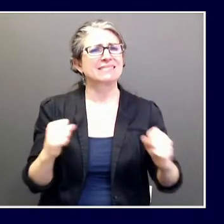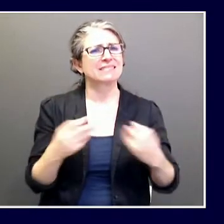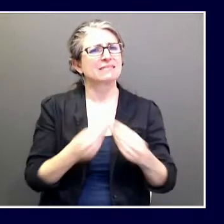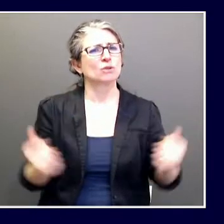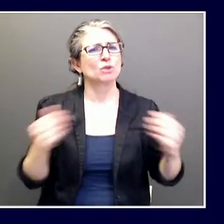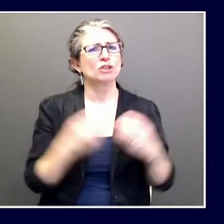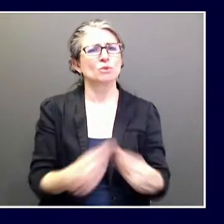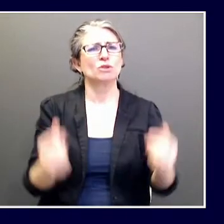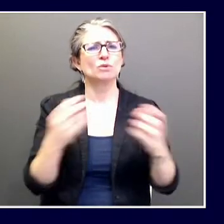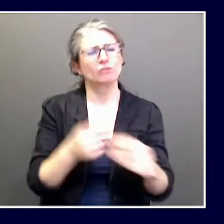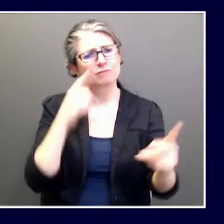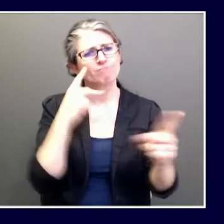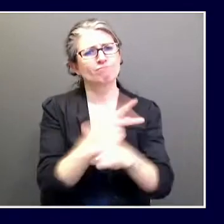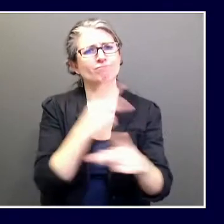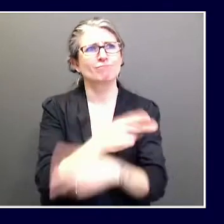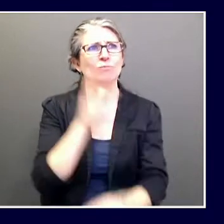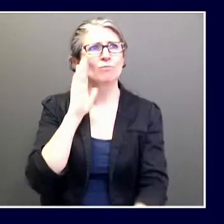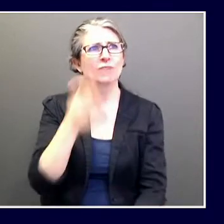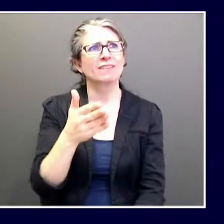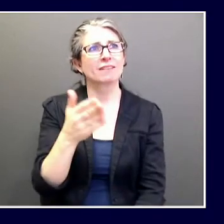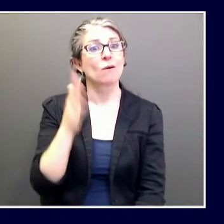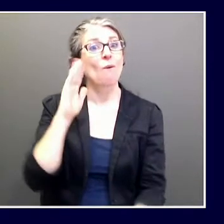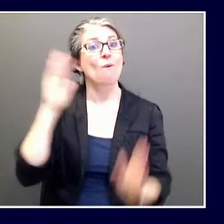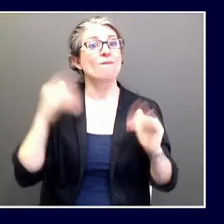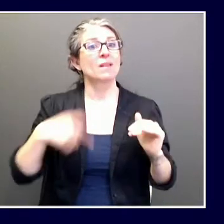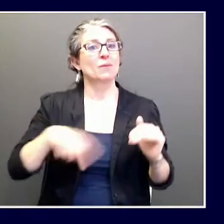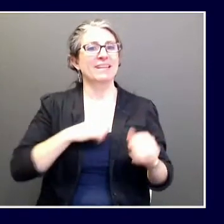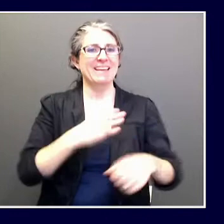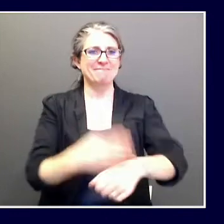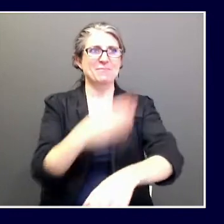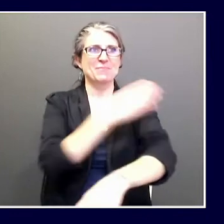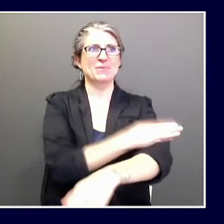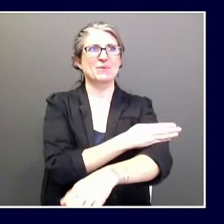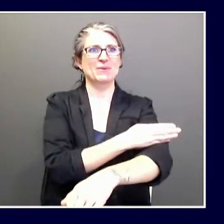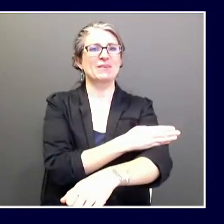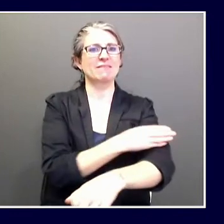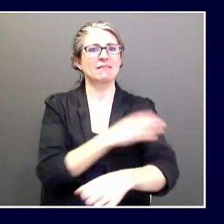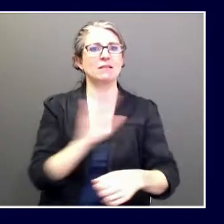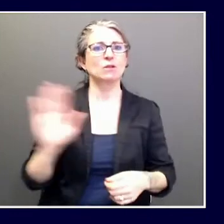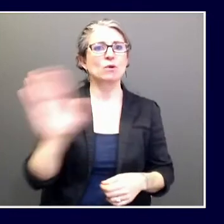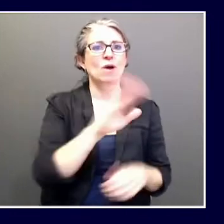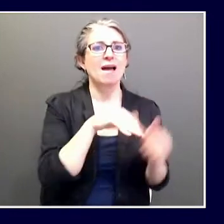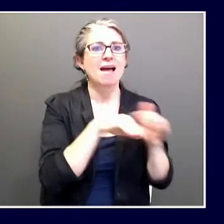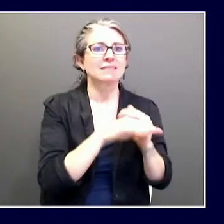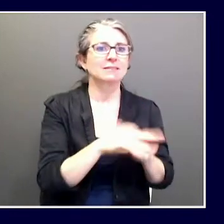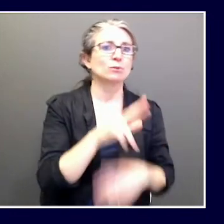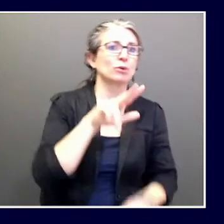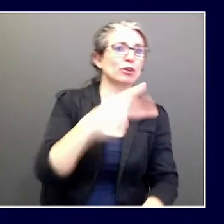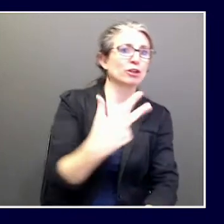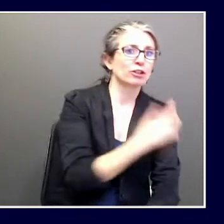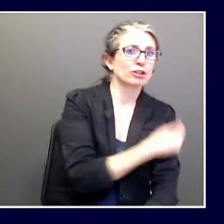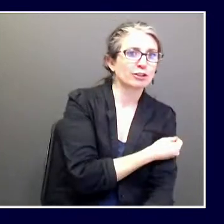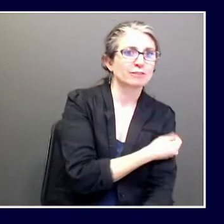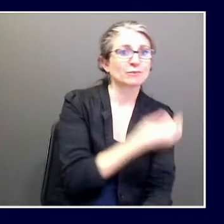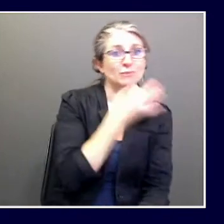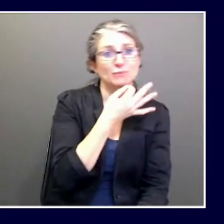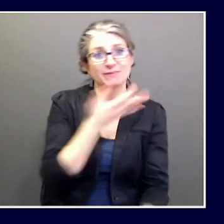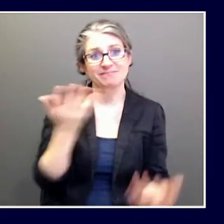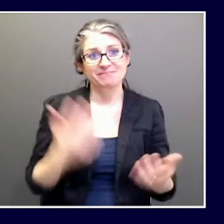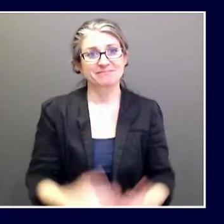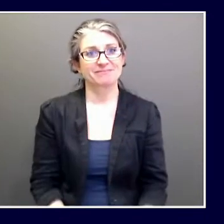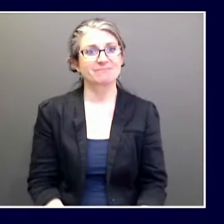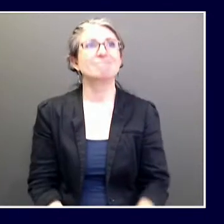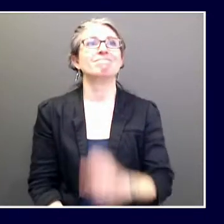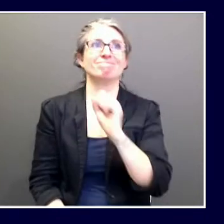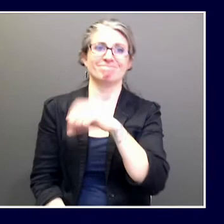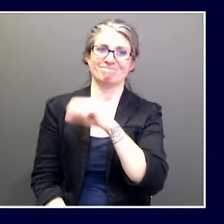we will have news on how we can improve access to booster shots in the coming weeks. Mm-hmm. So, David, in light of that,